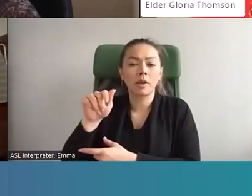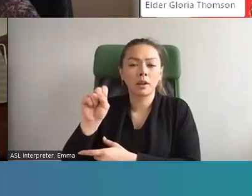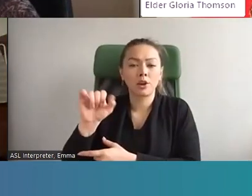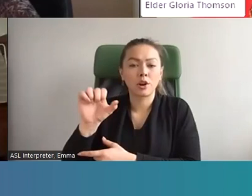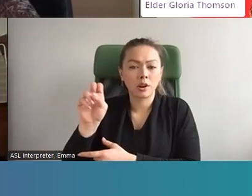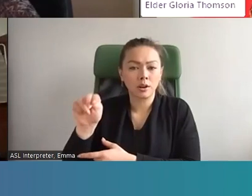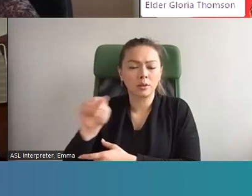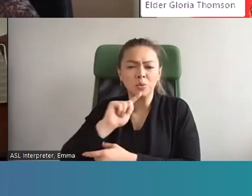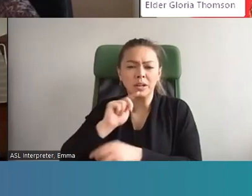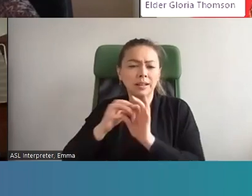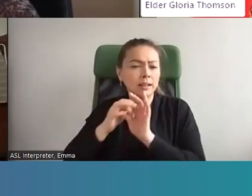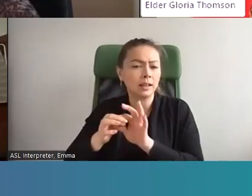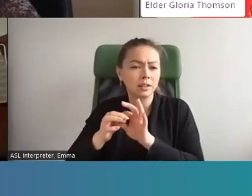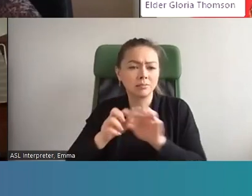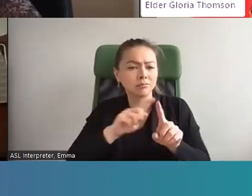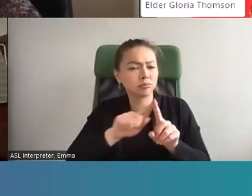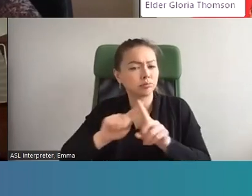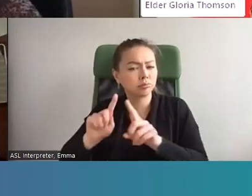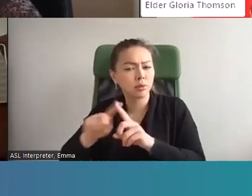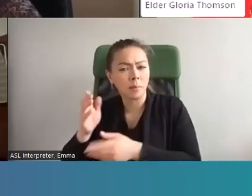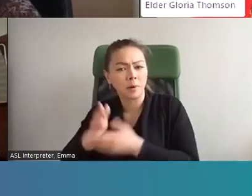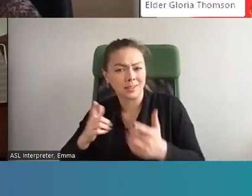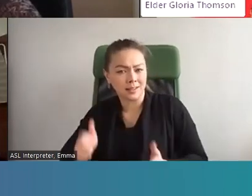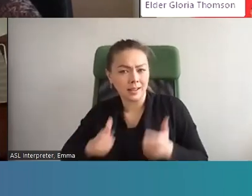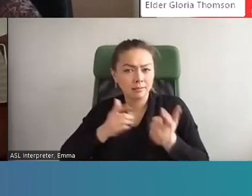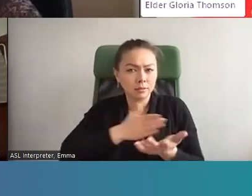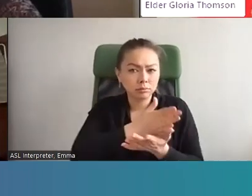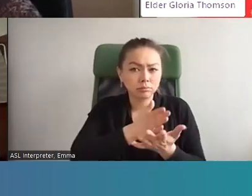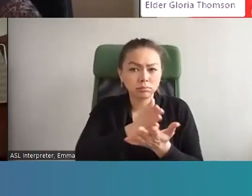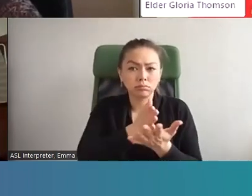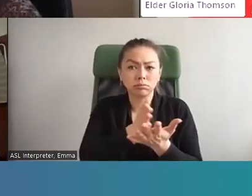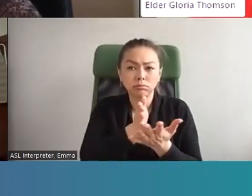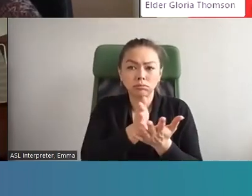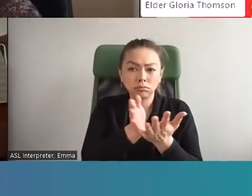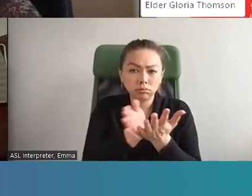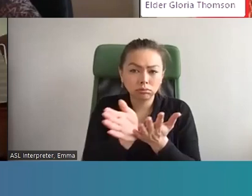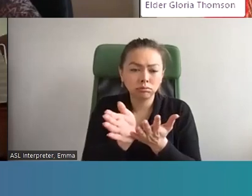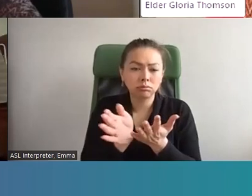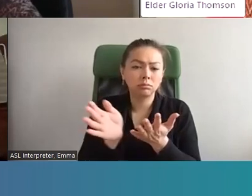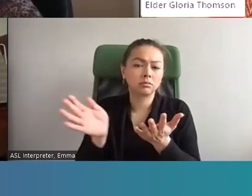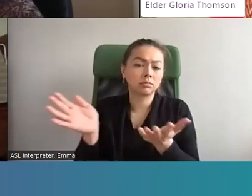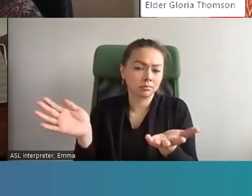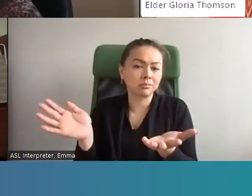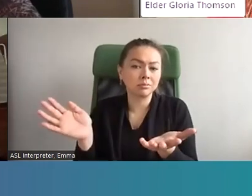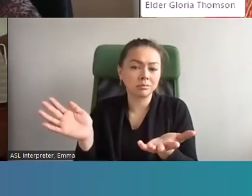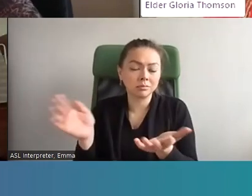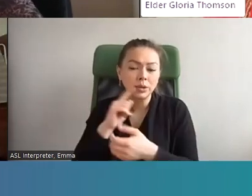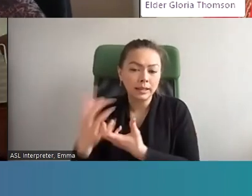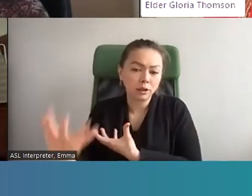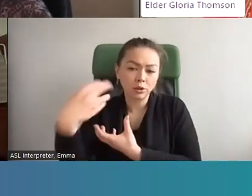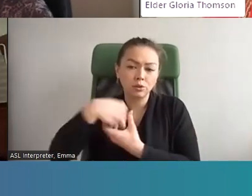and, you know, in violence. It's inclusive of all of those systems